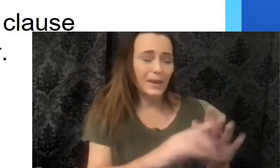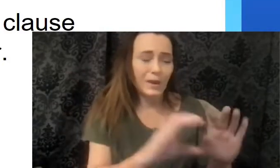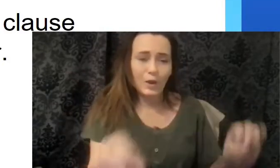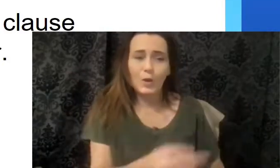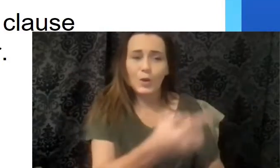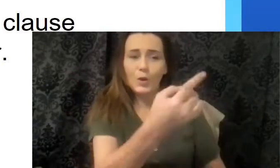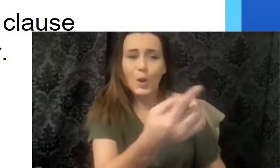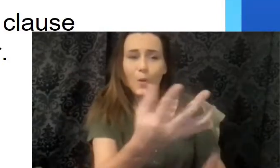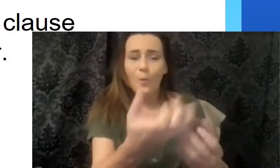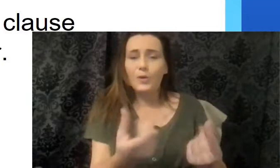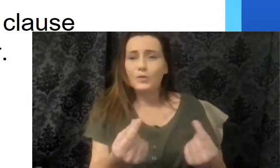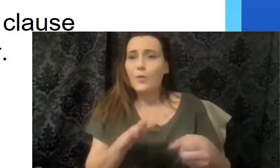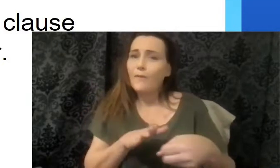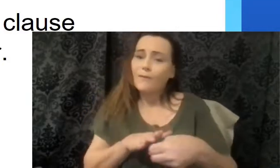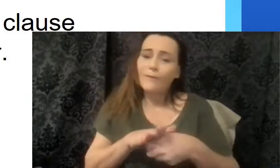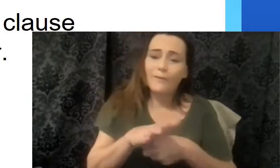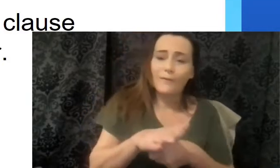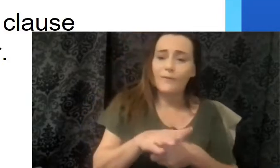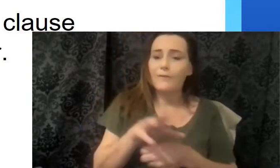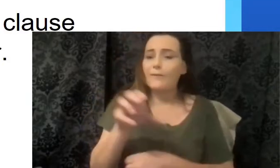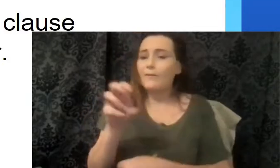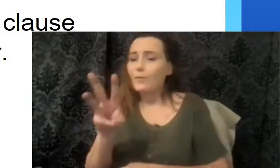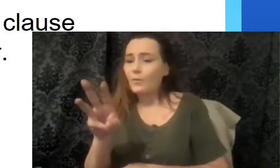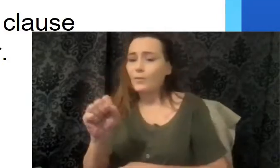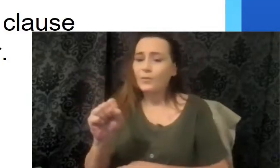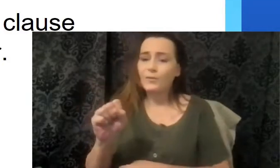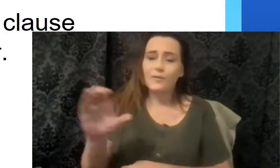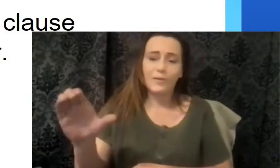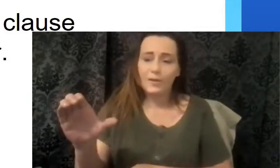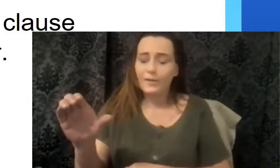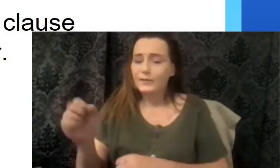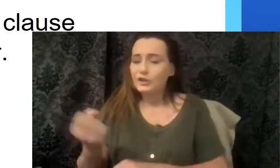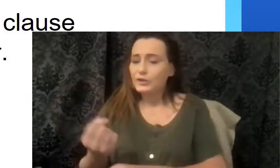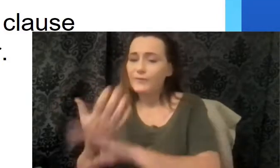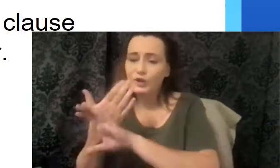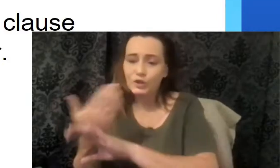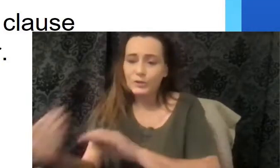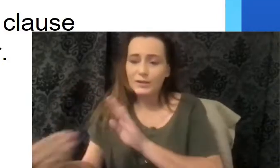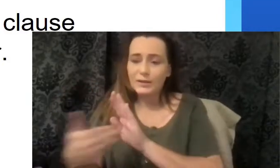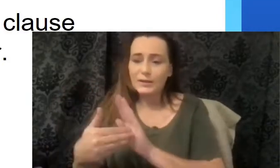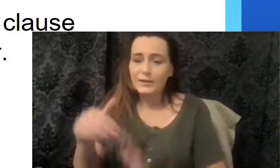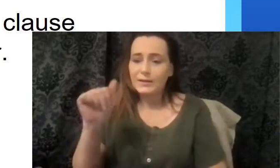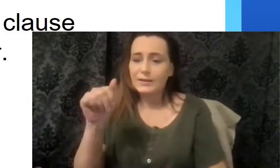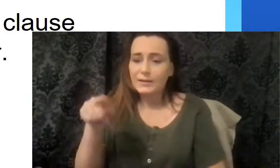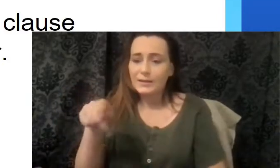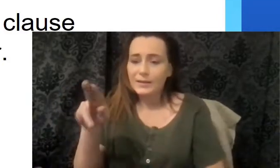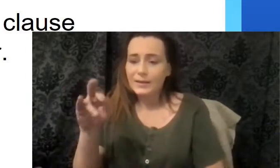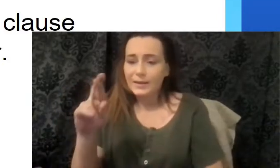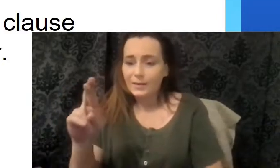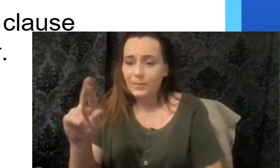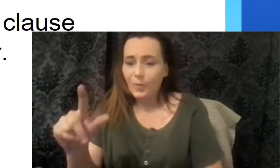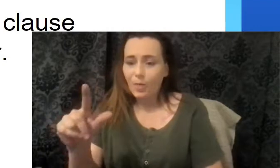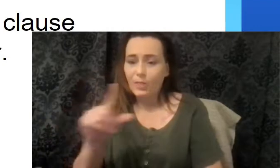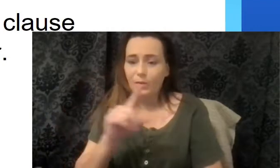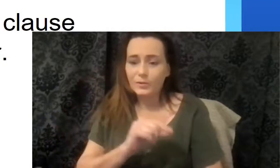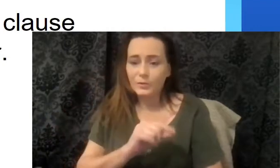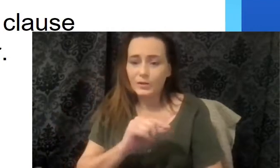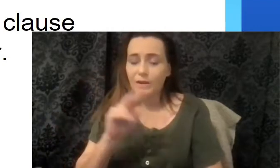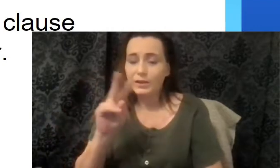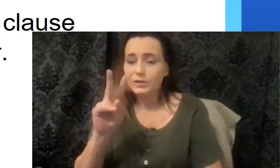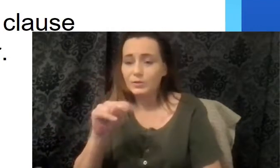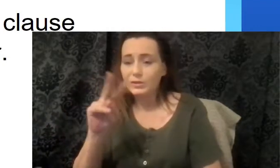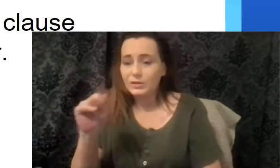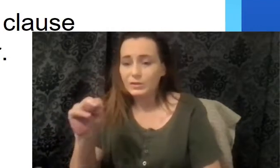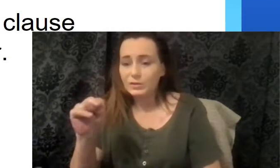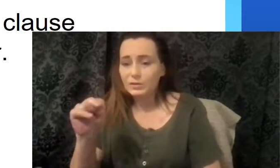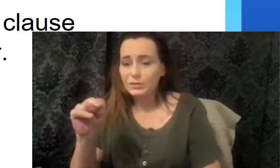to do an entire World Service Conference virtually again. And in April of 2022, this year in 3 months, the